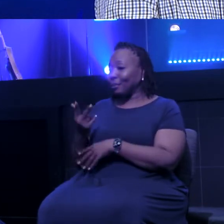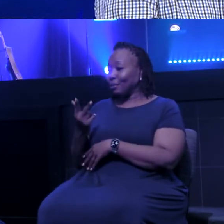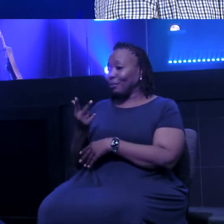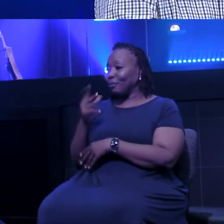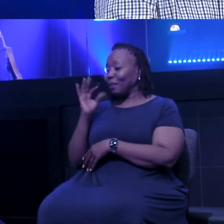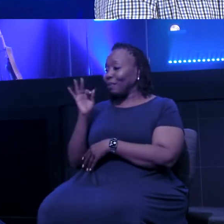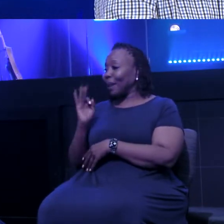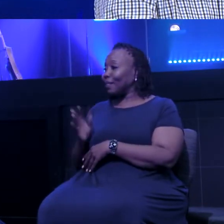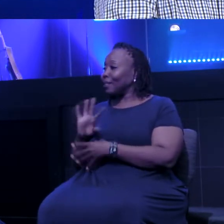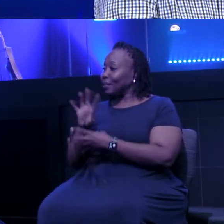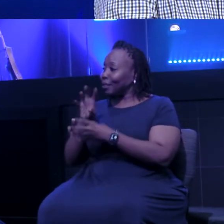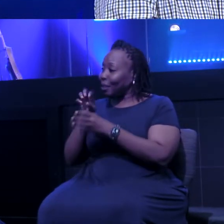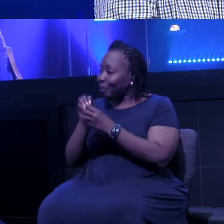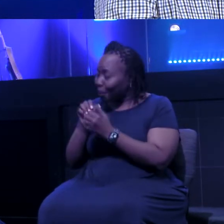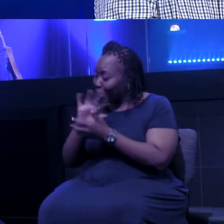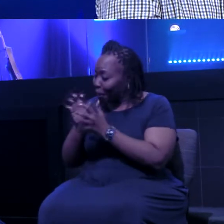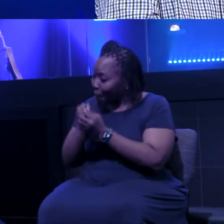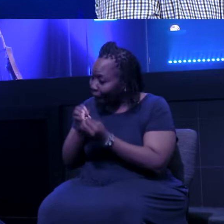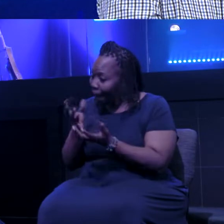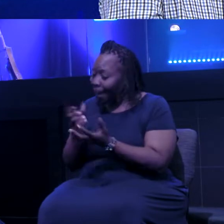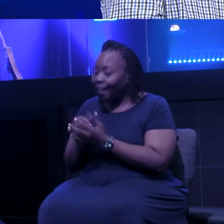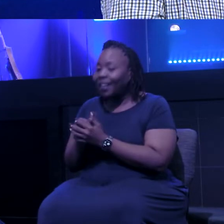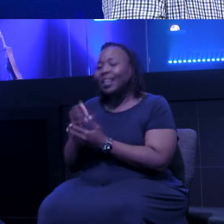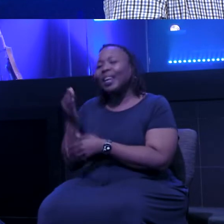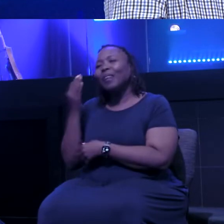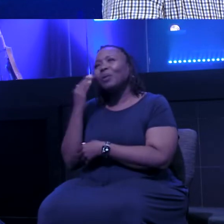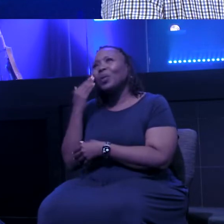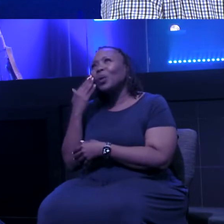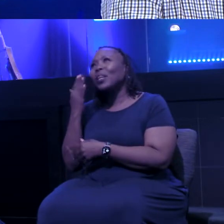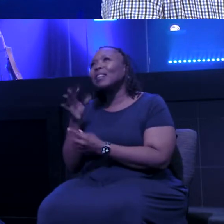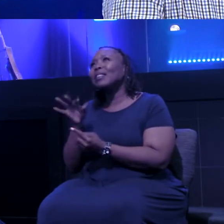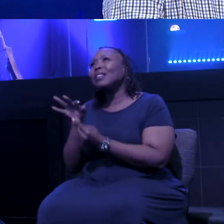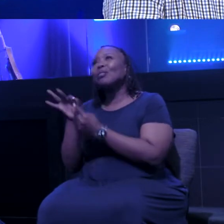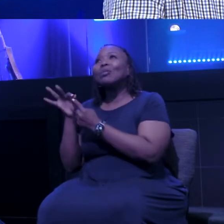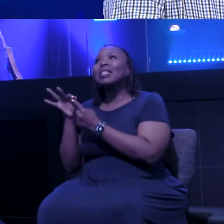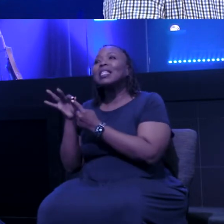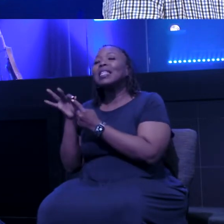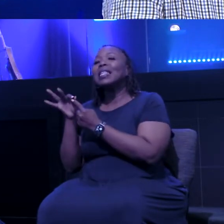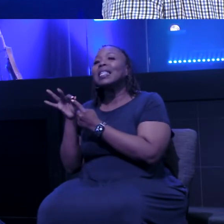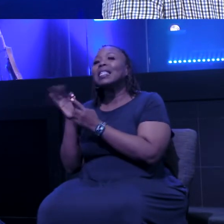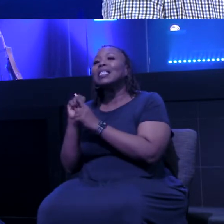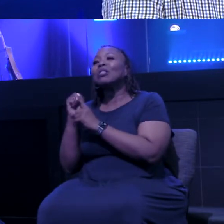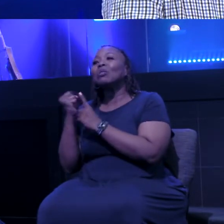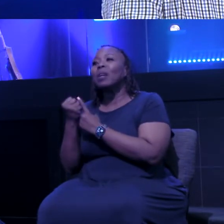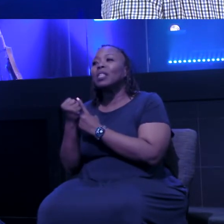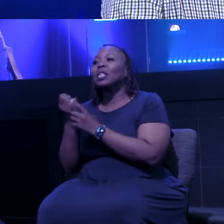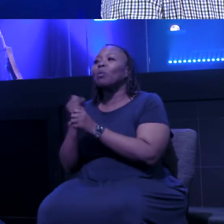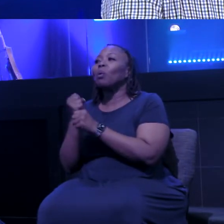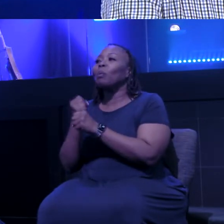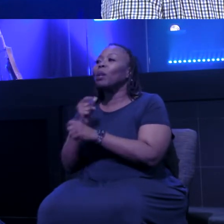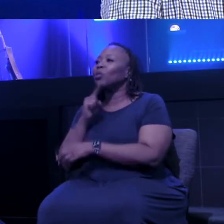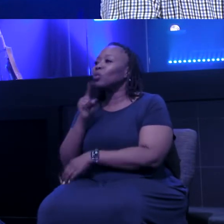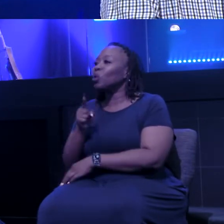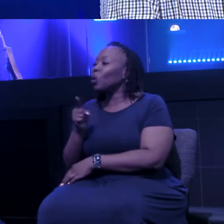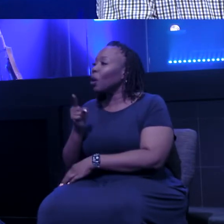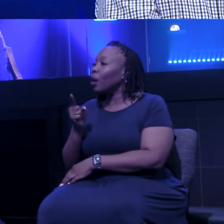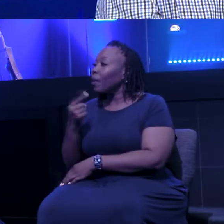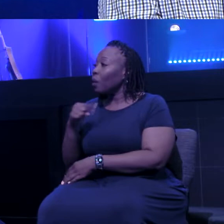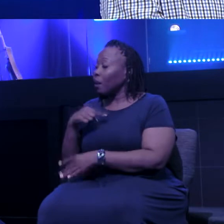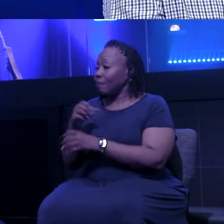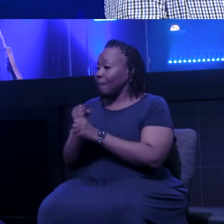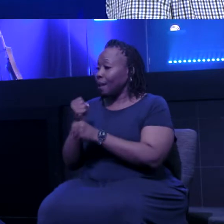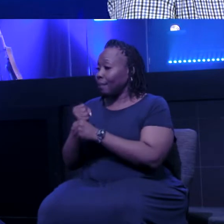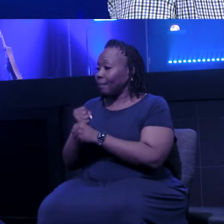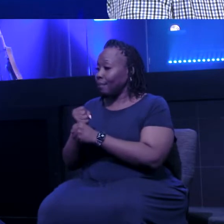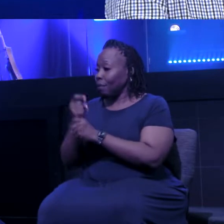yes. As far as staff, because we know it's a unique, yes. situation, and we wanted to make sure that we made the right one, and we